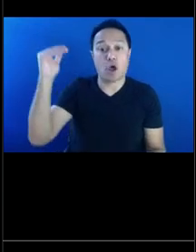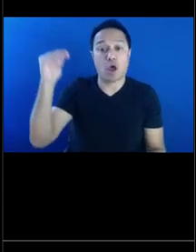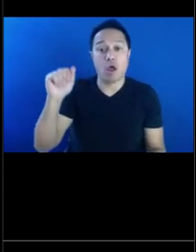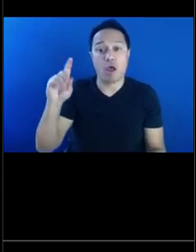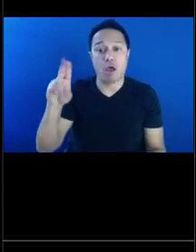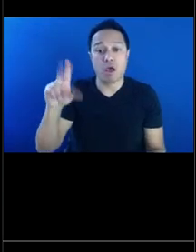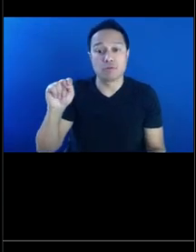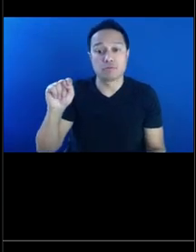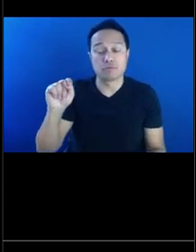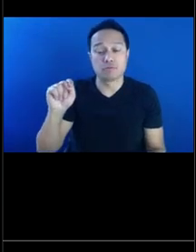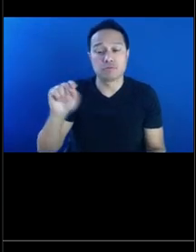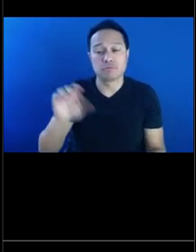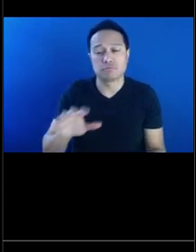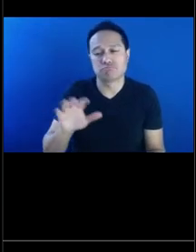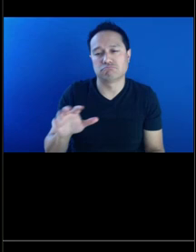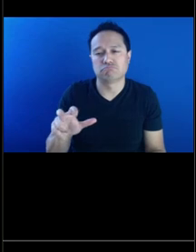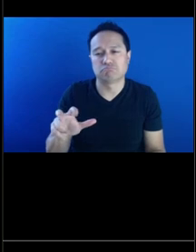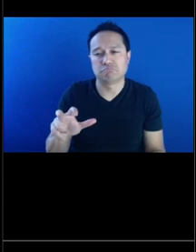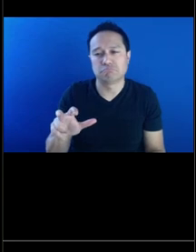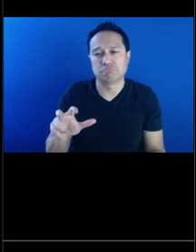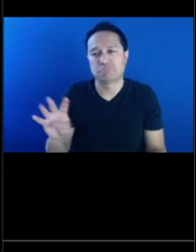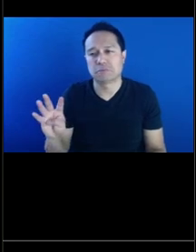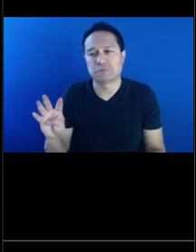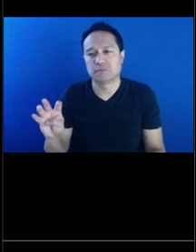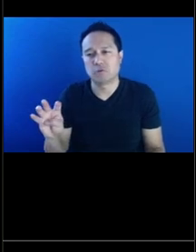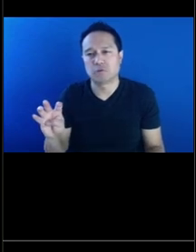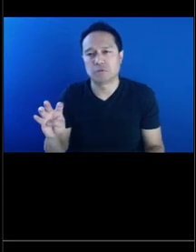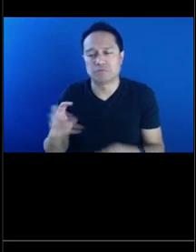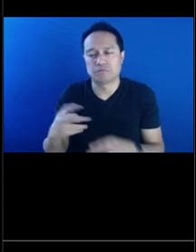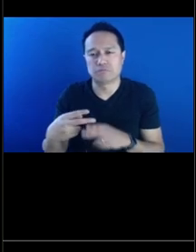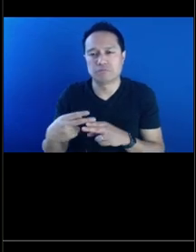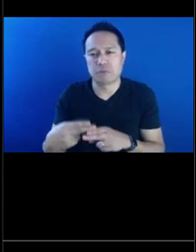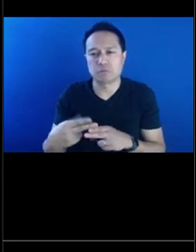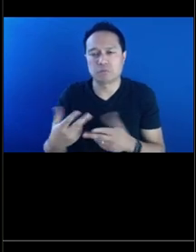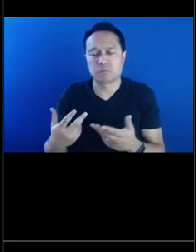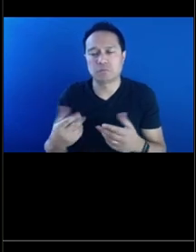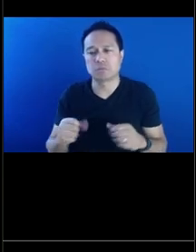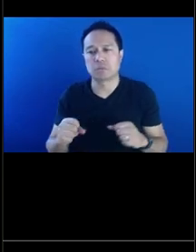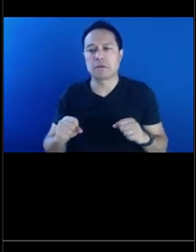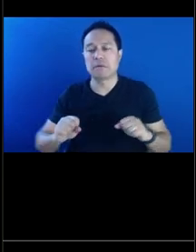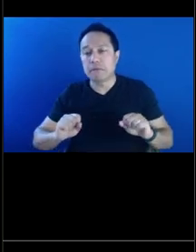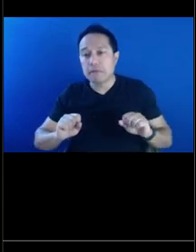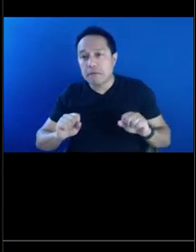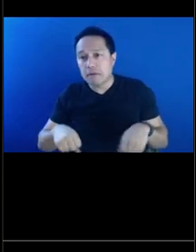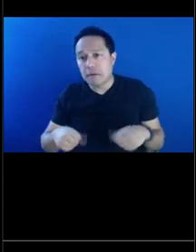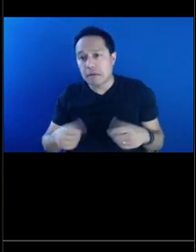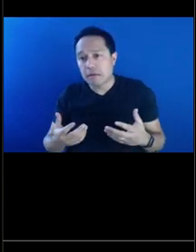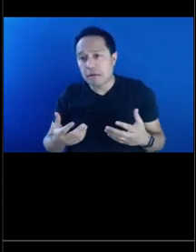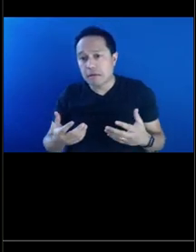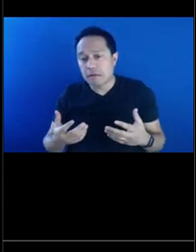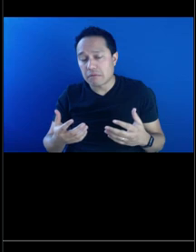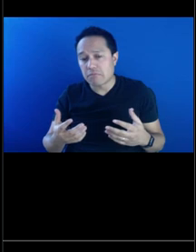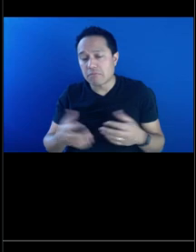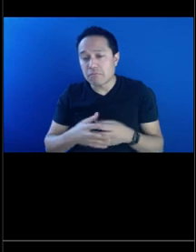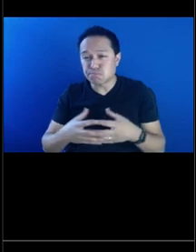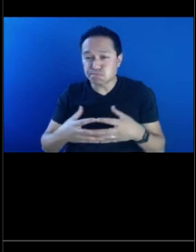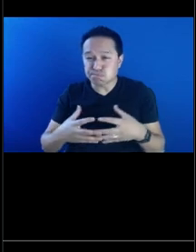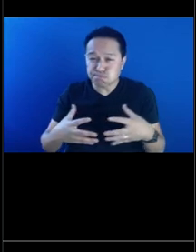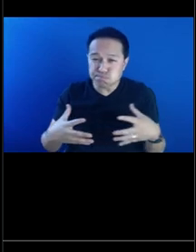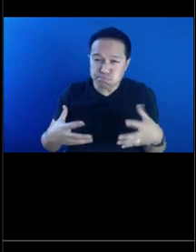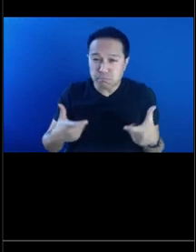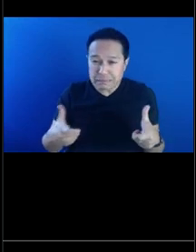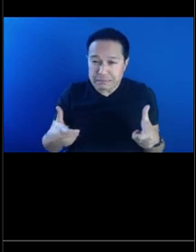around 300 to 400 pounds. They can get up. I think the heaviest was